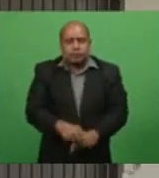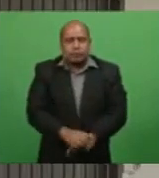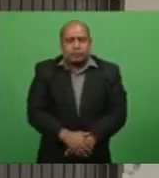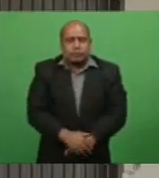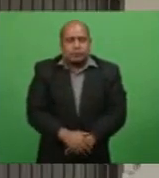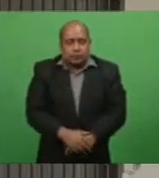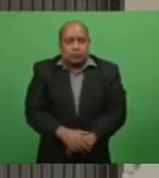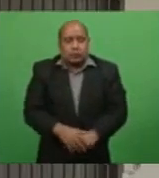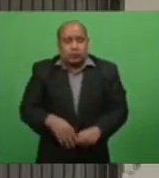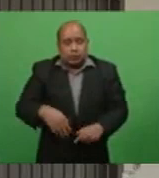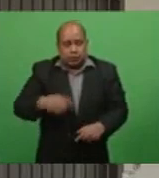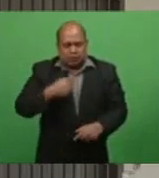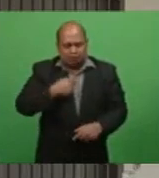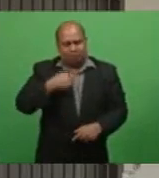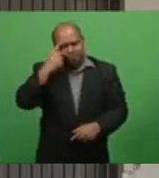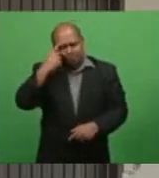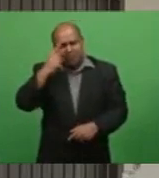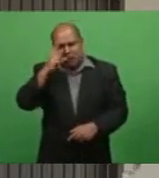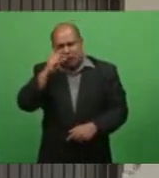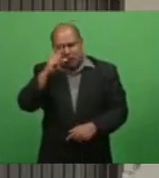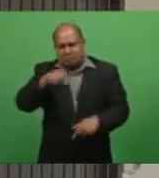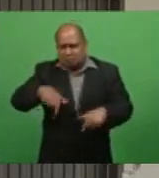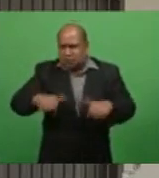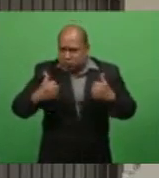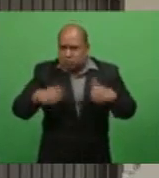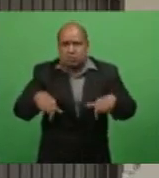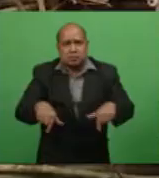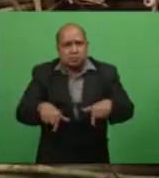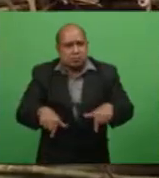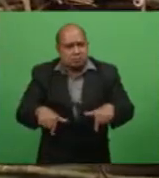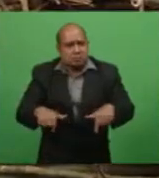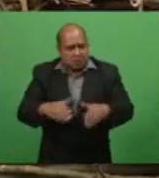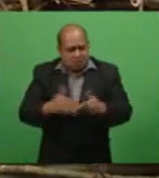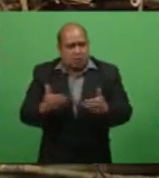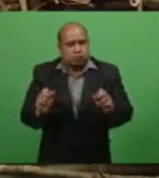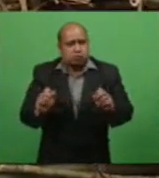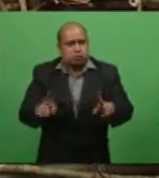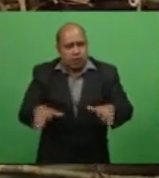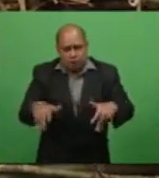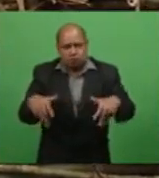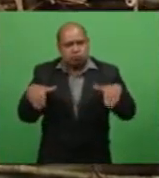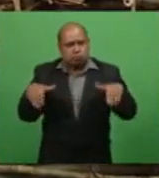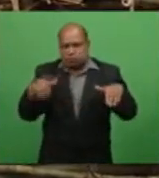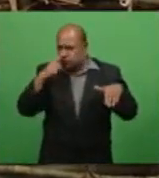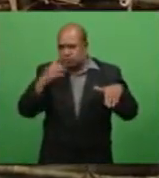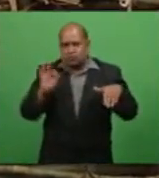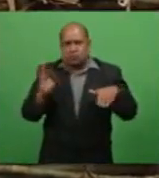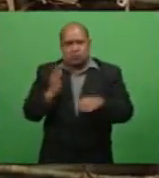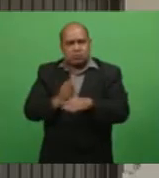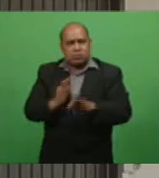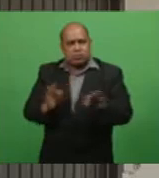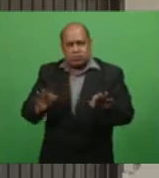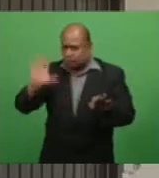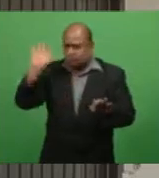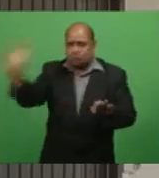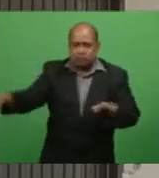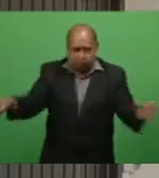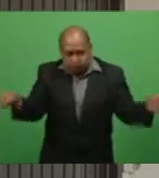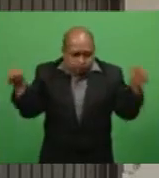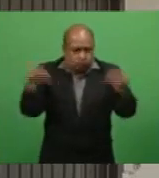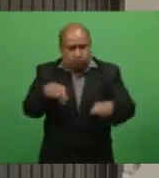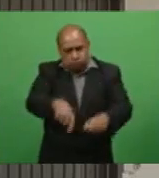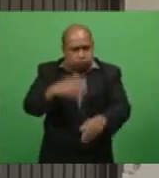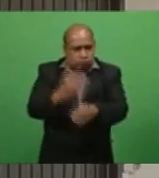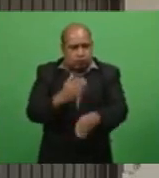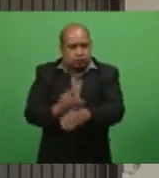well make use of this labor which are now idle to go into farming. Questions raised to us that how will we get